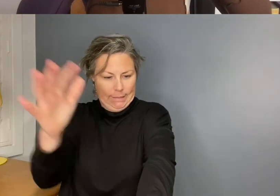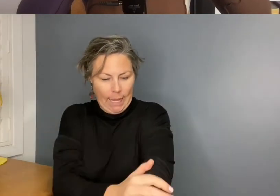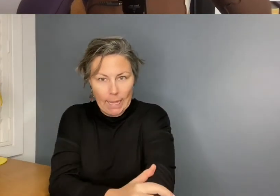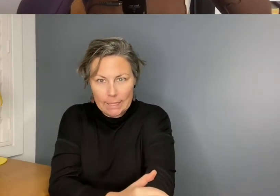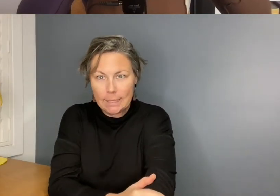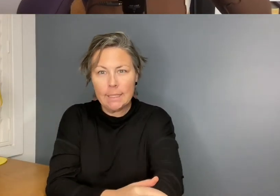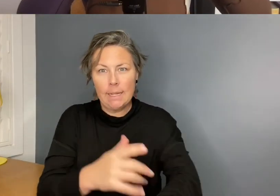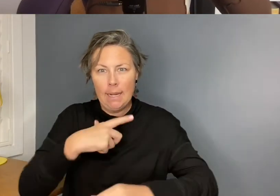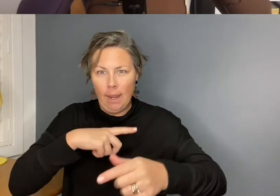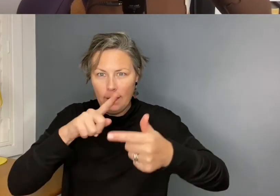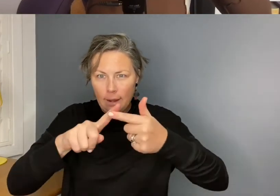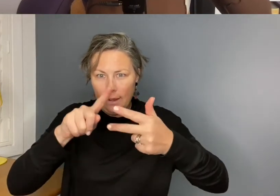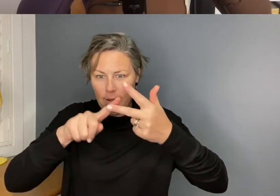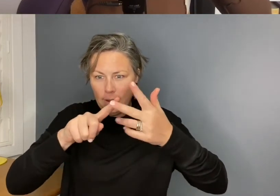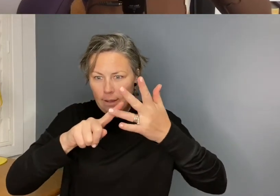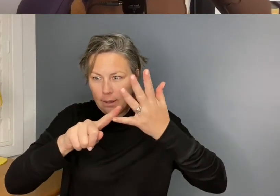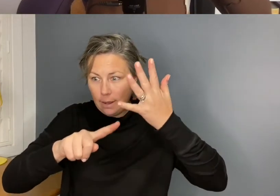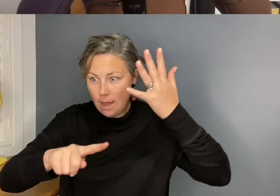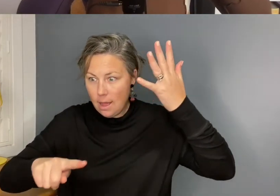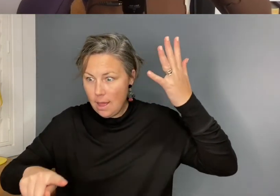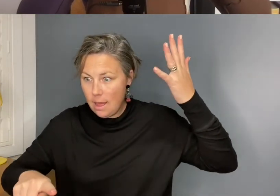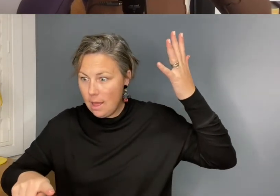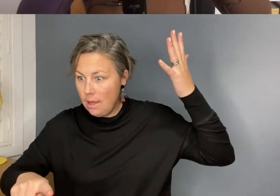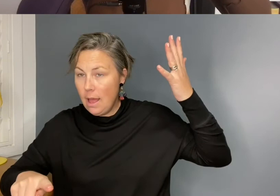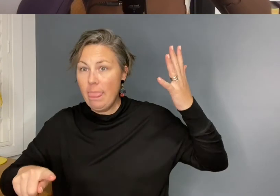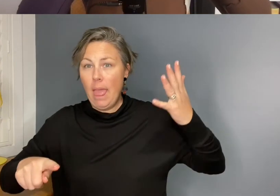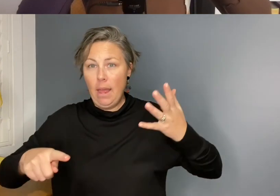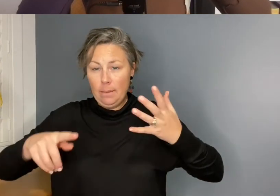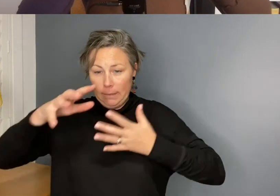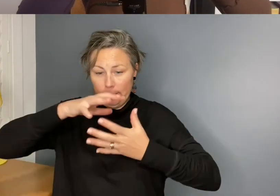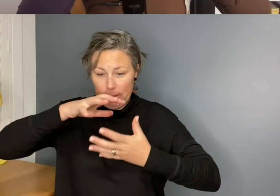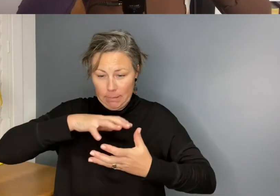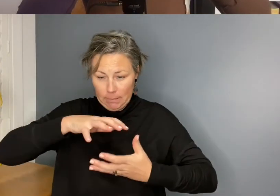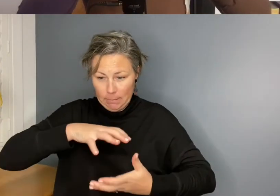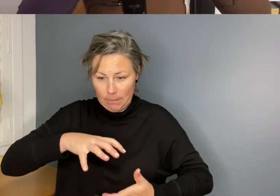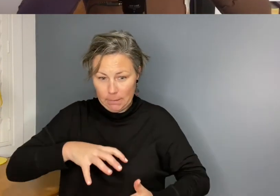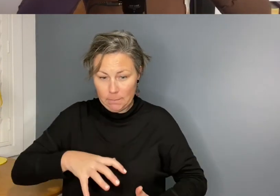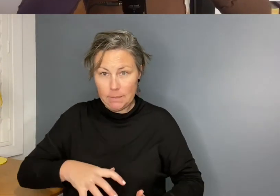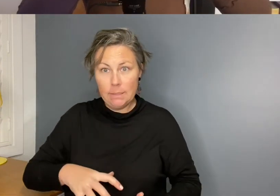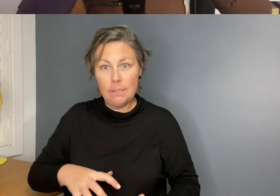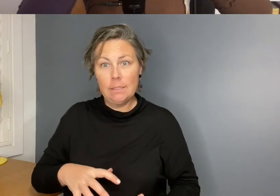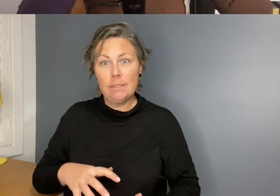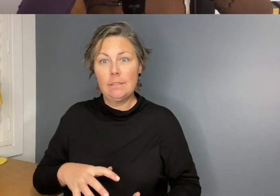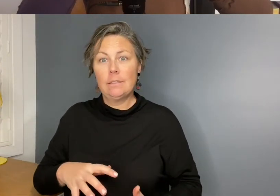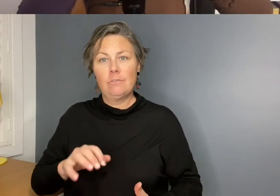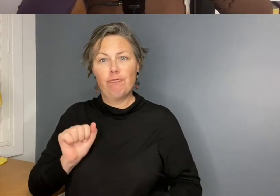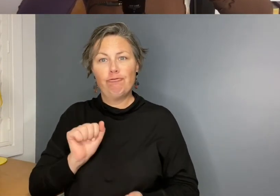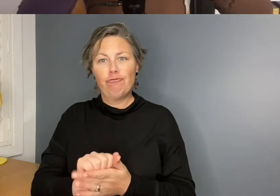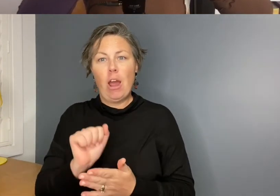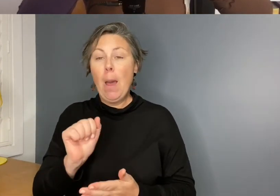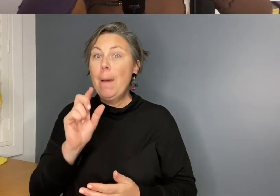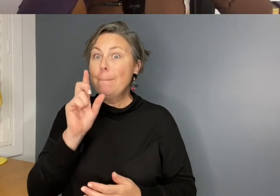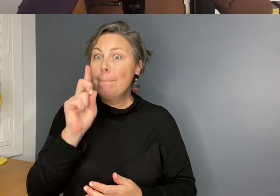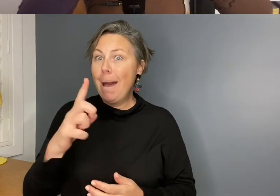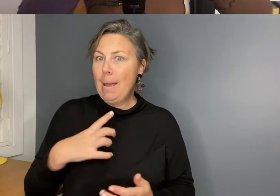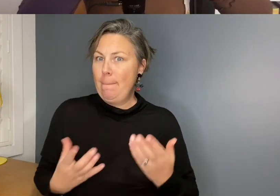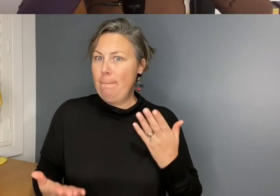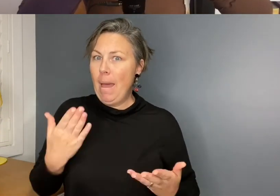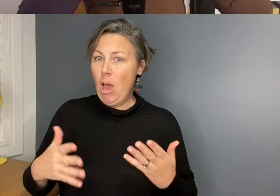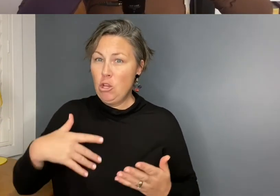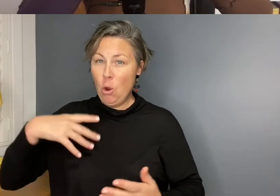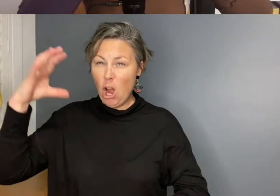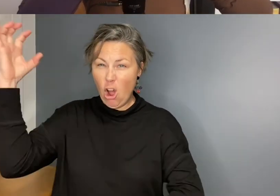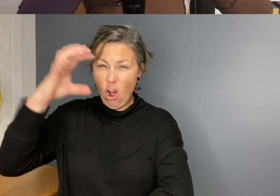balance between having enough sun exposure for vitamin D creation versus skin damage as well. Especially in